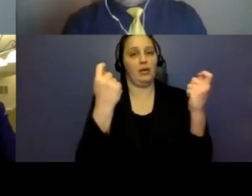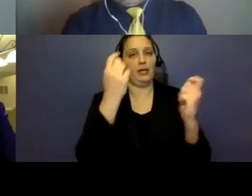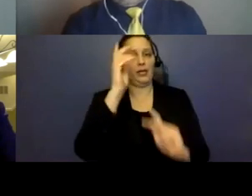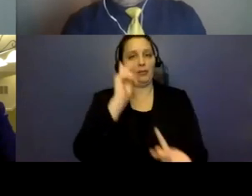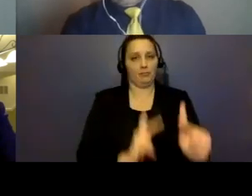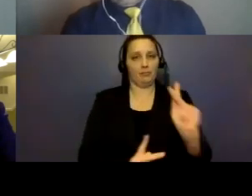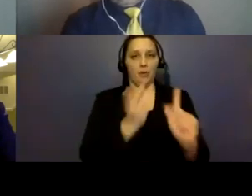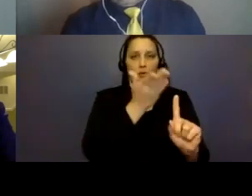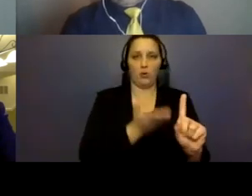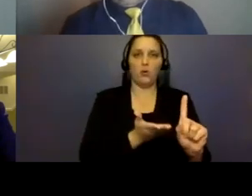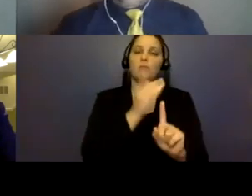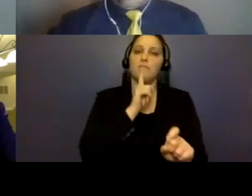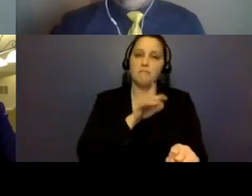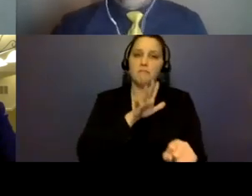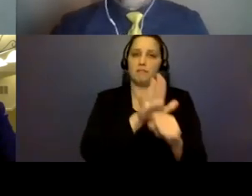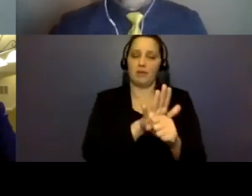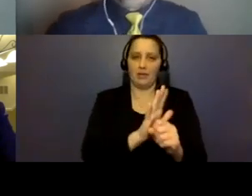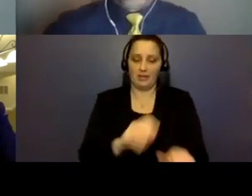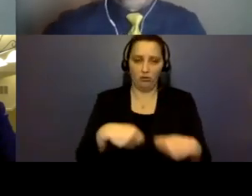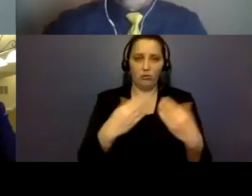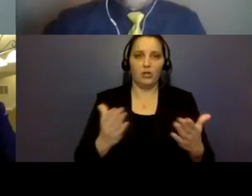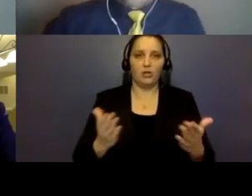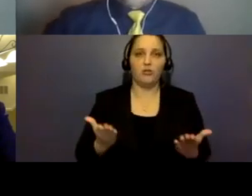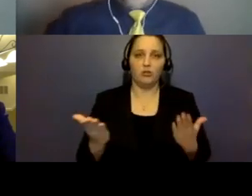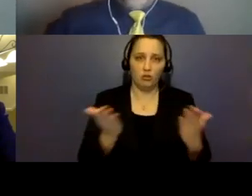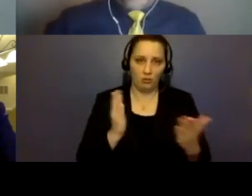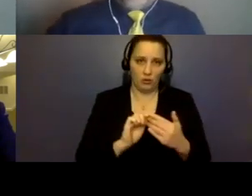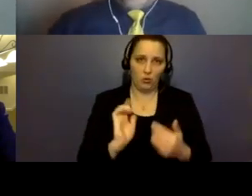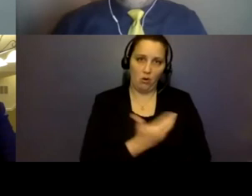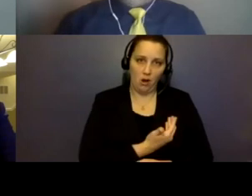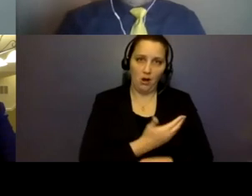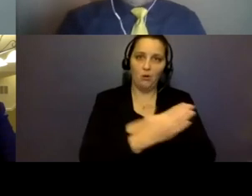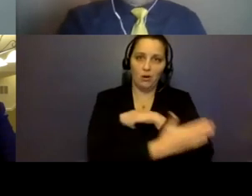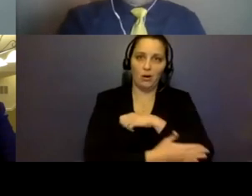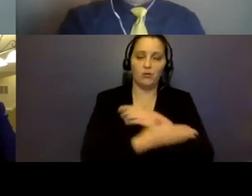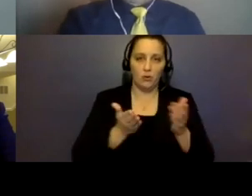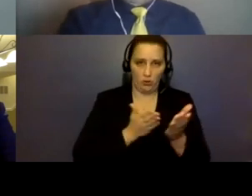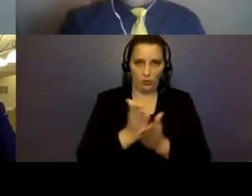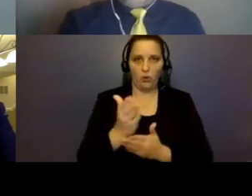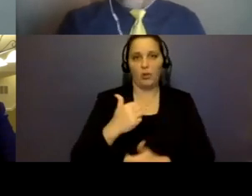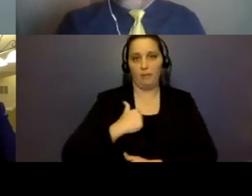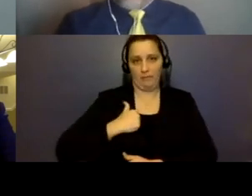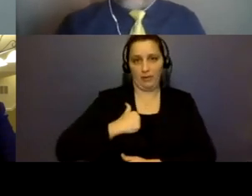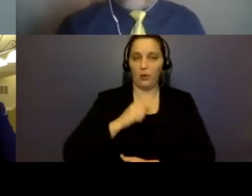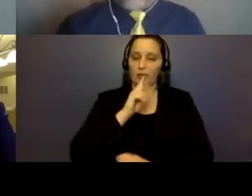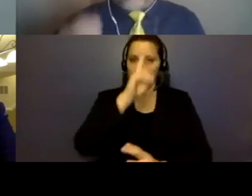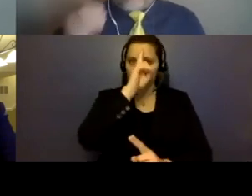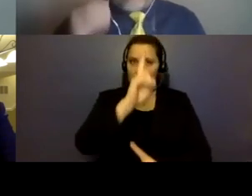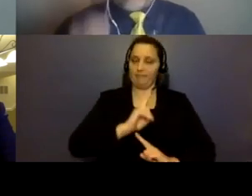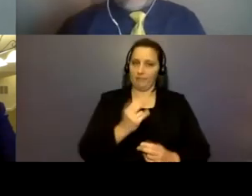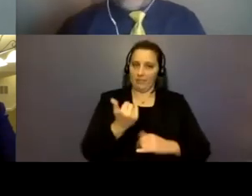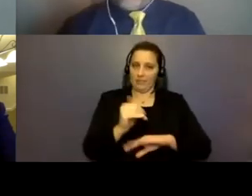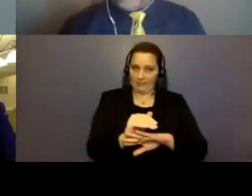have made the commitment to serve our country in the military. And I'm really, really honored this evening